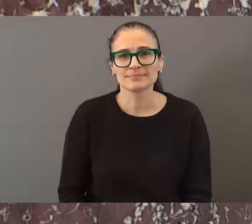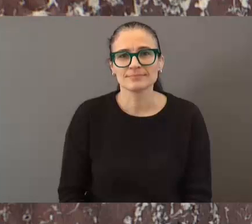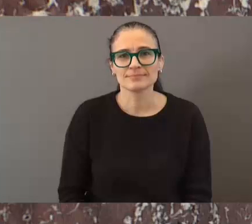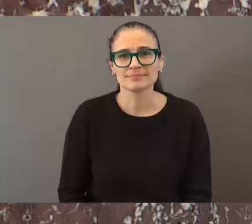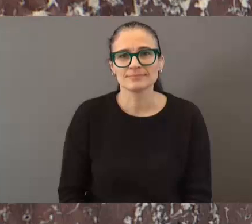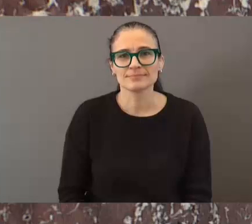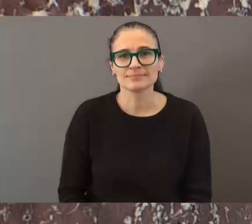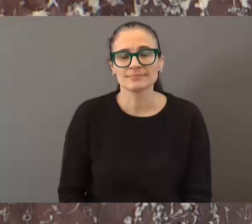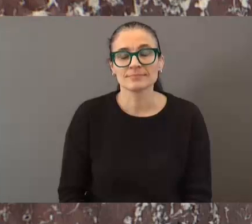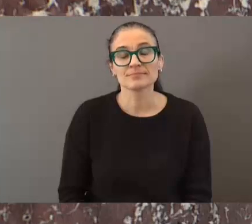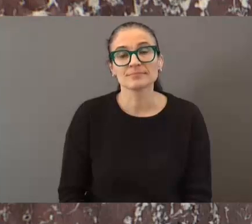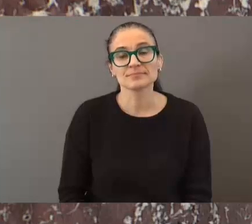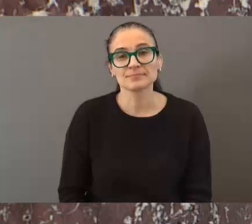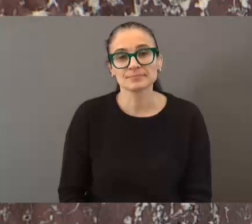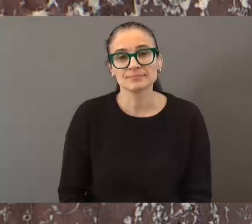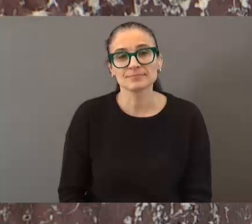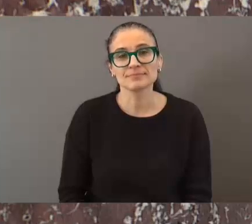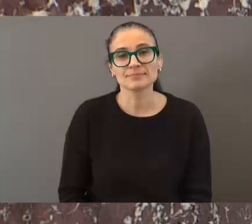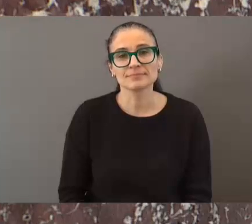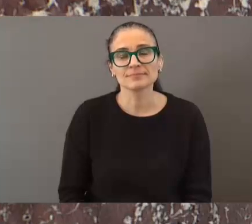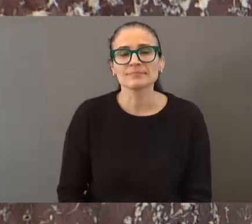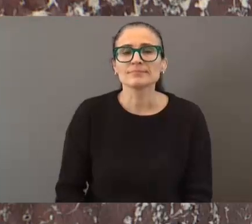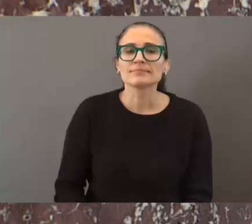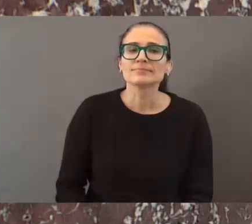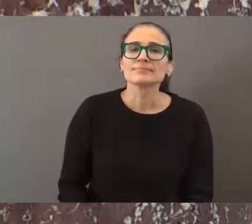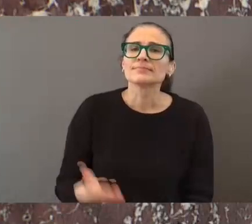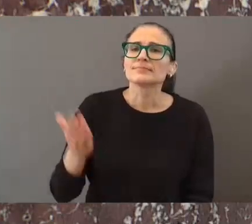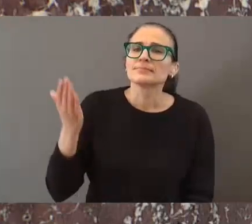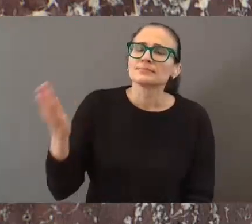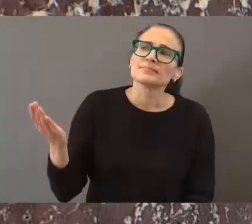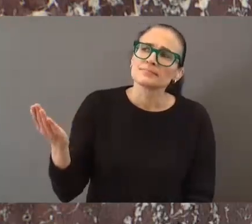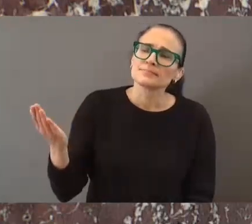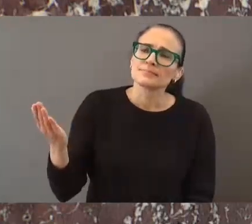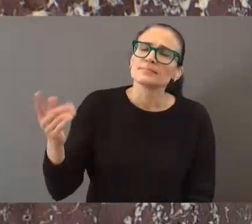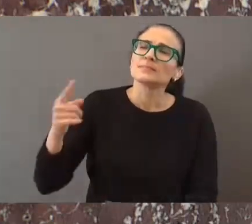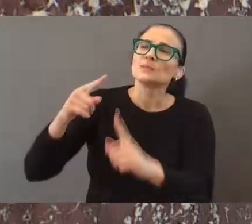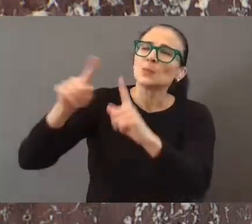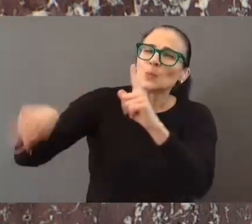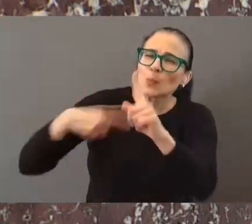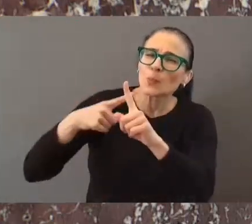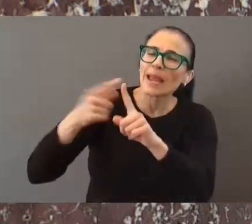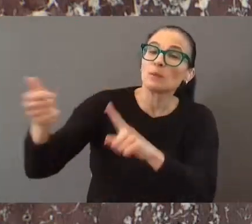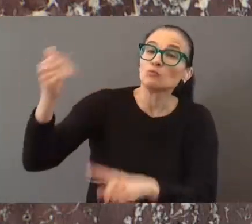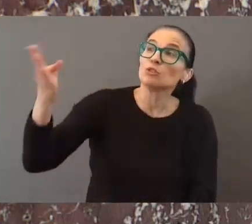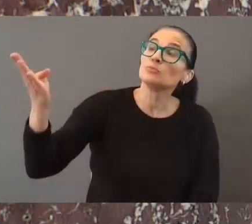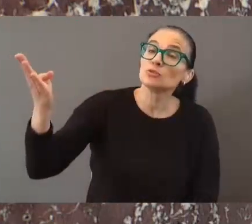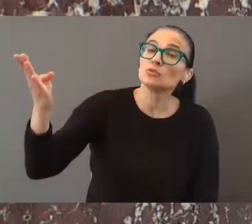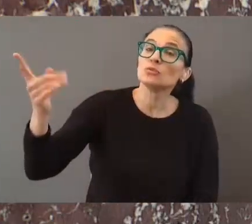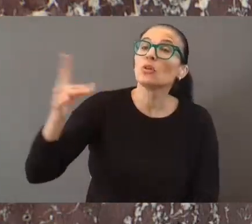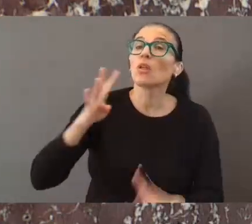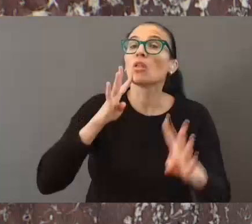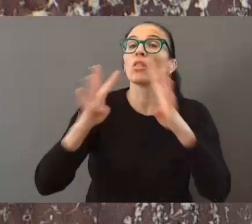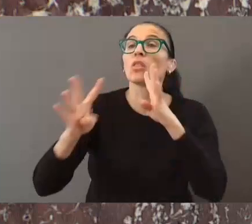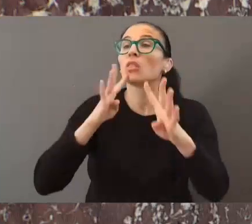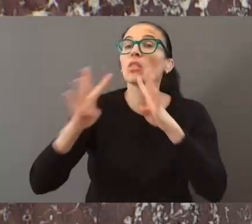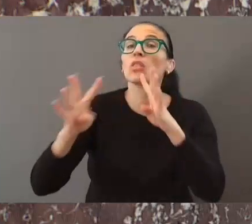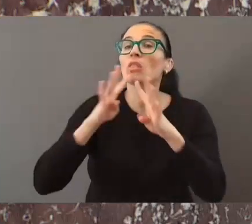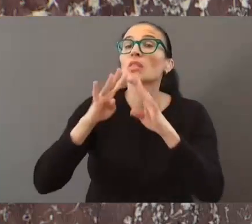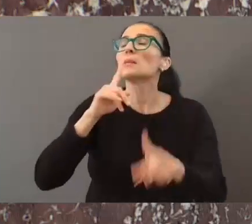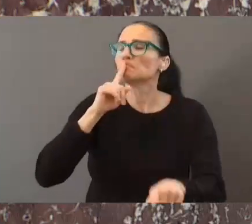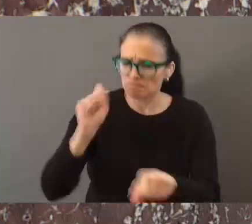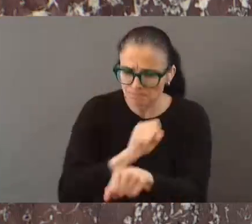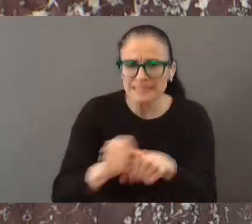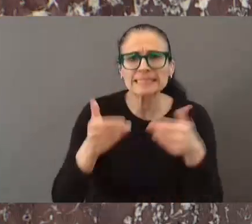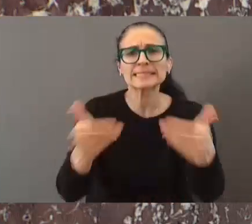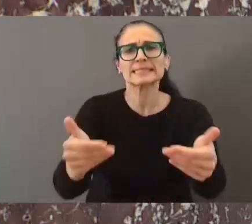When will the Premier put his money where his mouth is, stop being a fly-by-night salesperson blown into town,